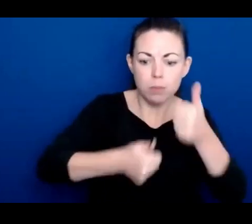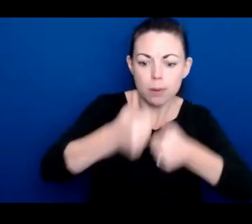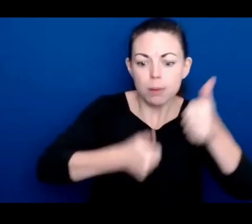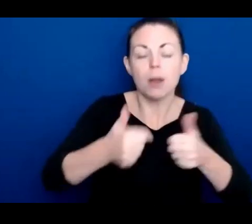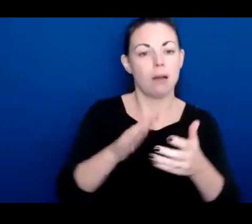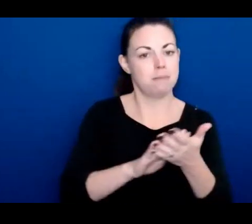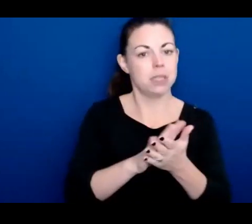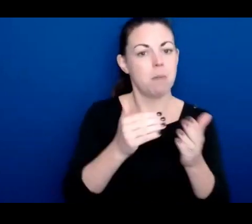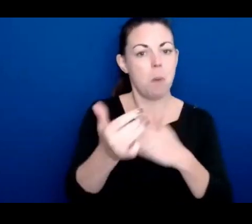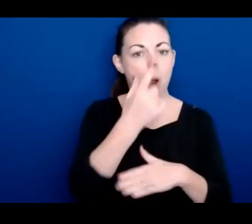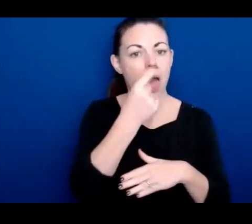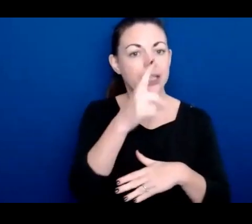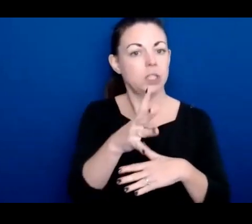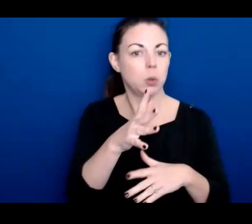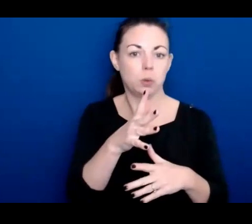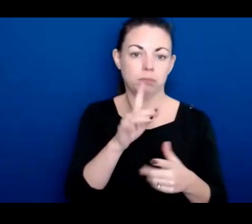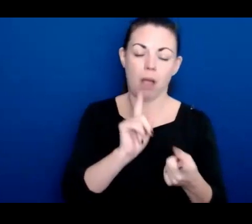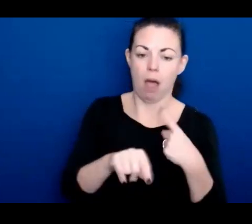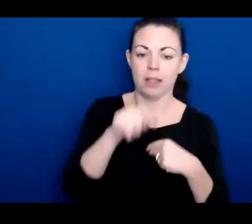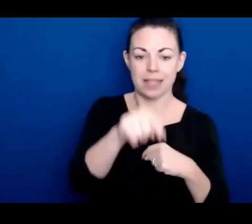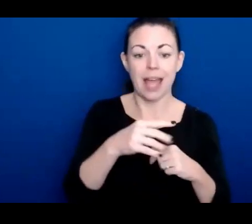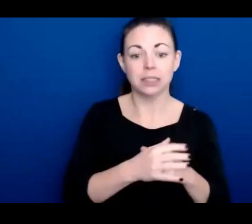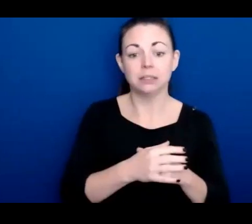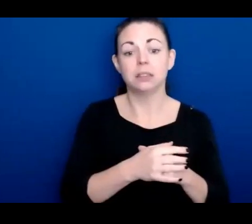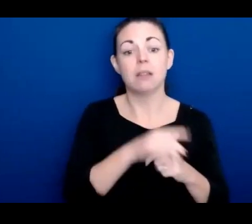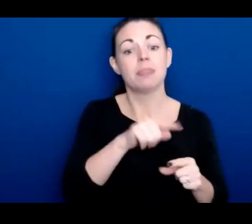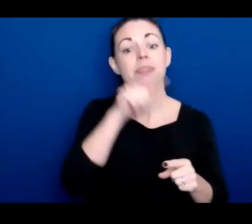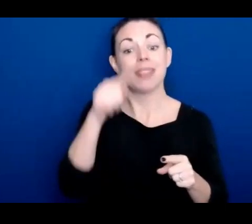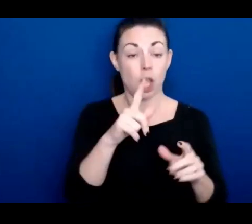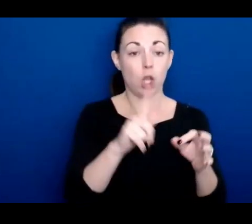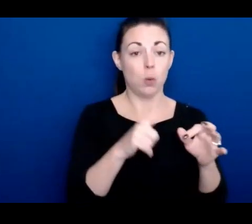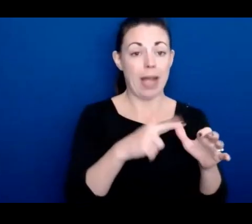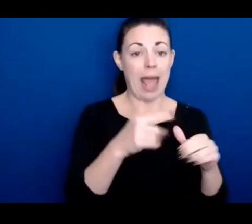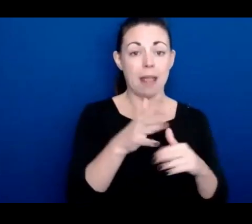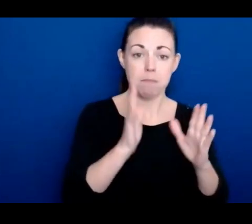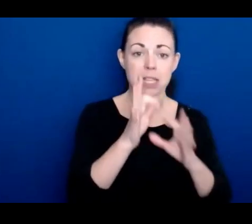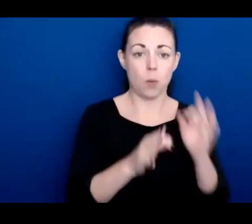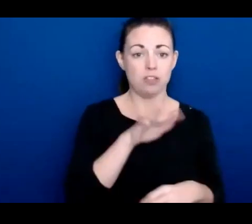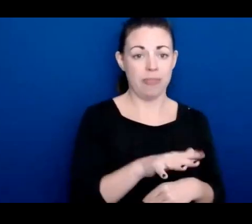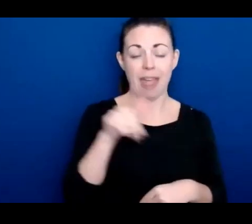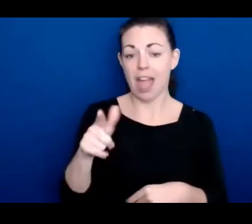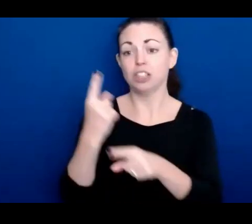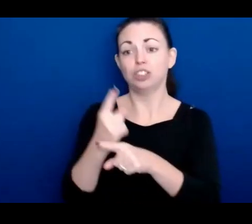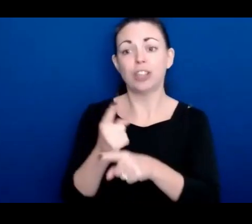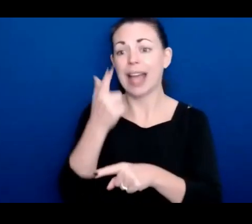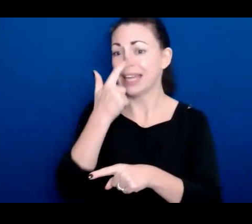the chat box. Feel free to say hello to everyone in the chat box. For accessibility,